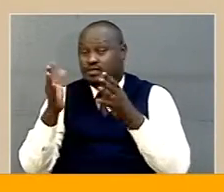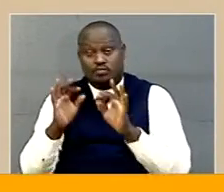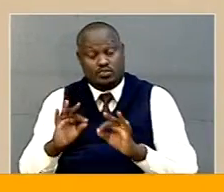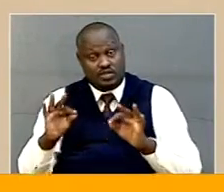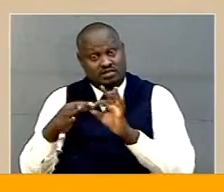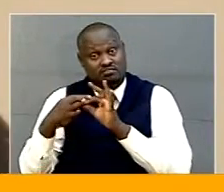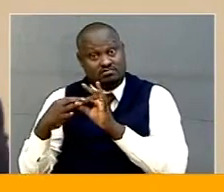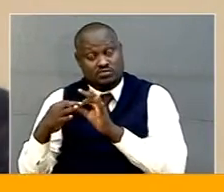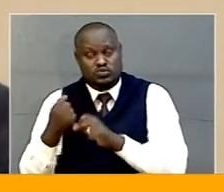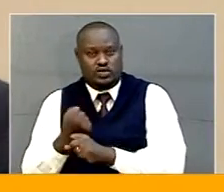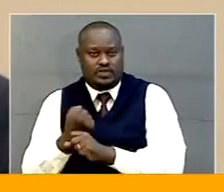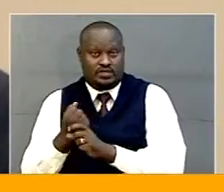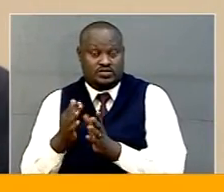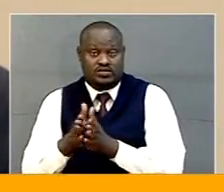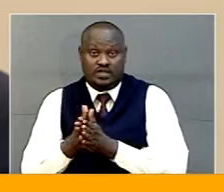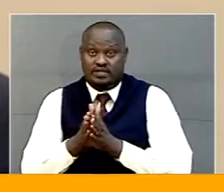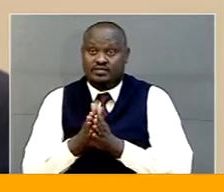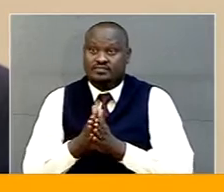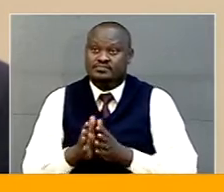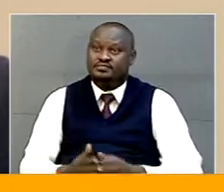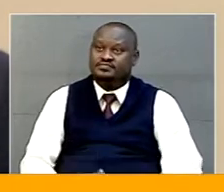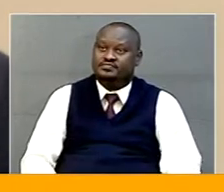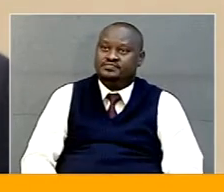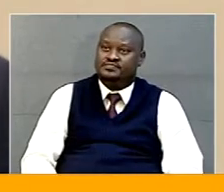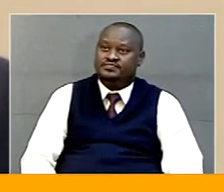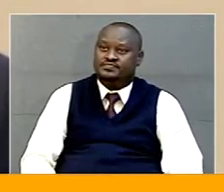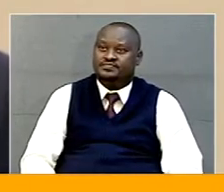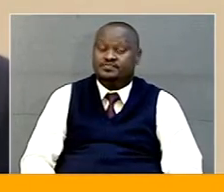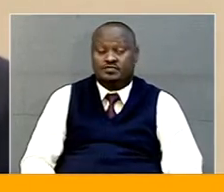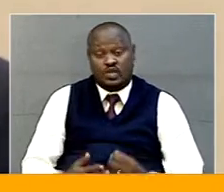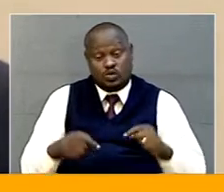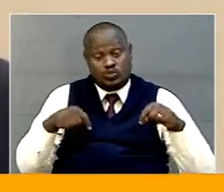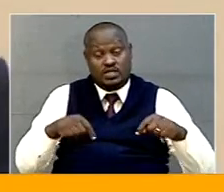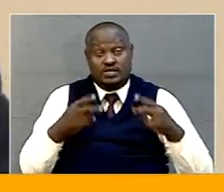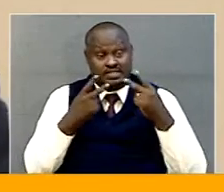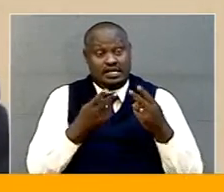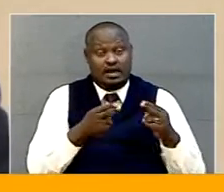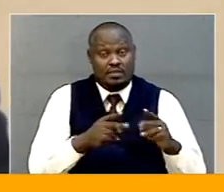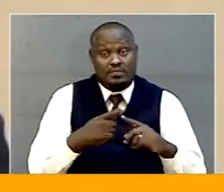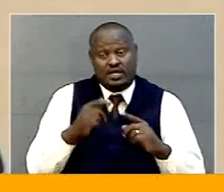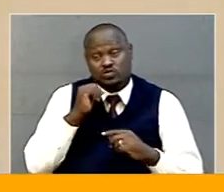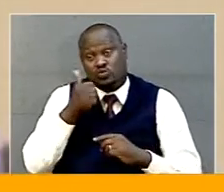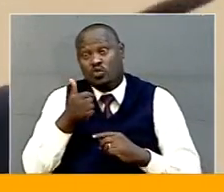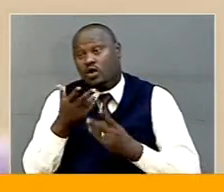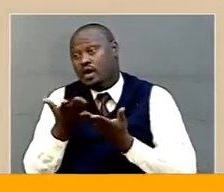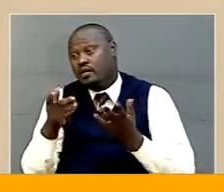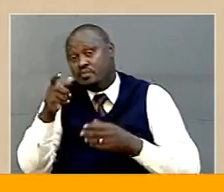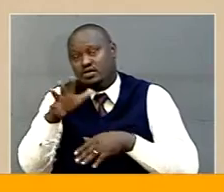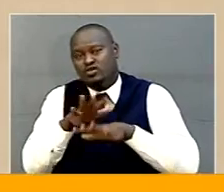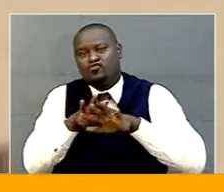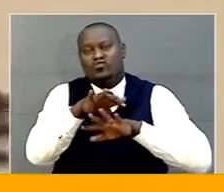Paper. In other words, you are saying that tomorrow an accountant should actually influence which story should run in Red Paper. Is that